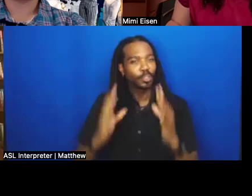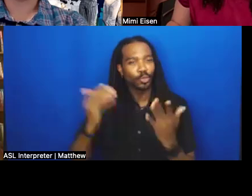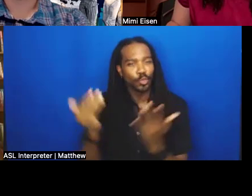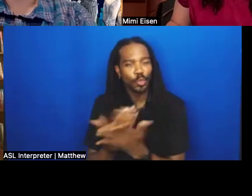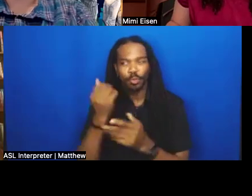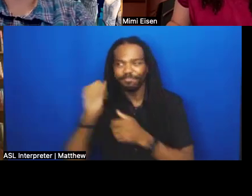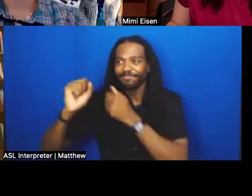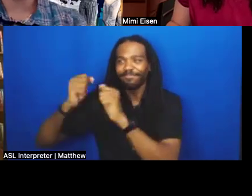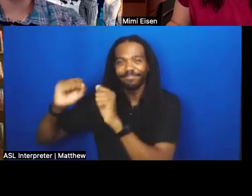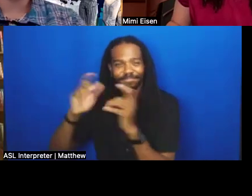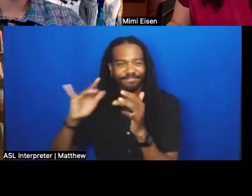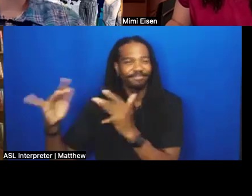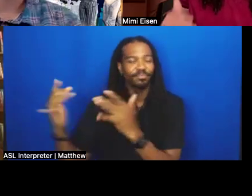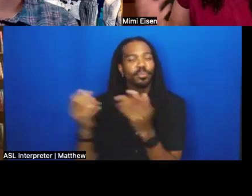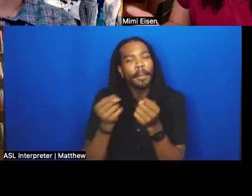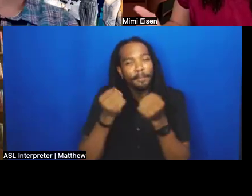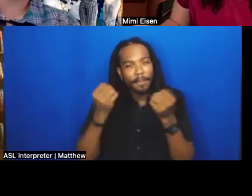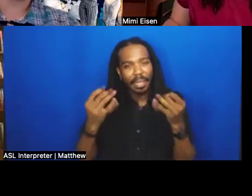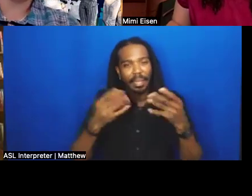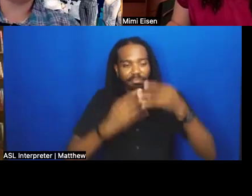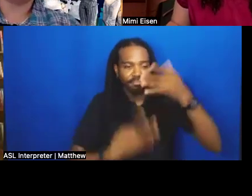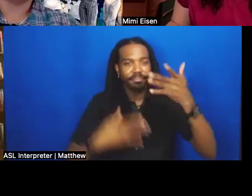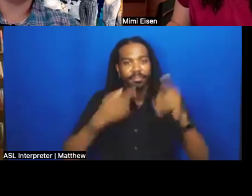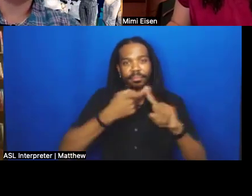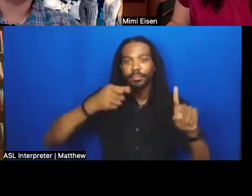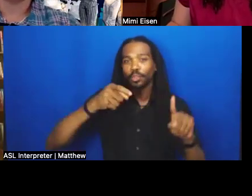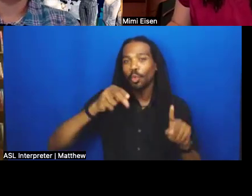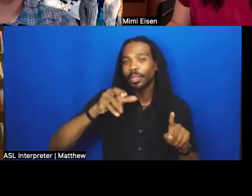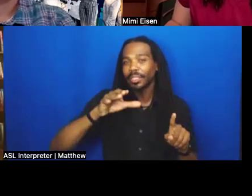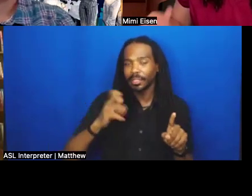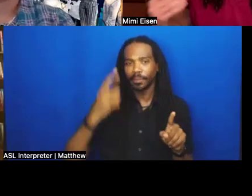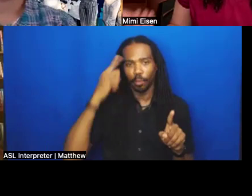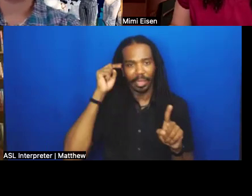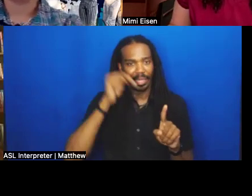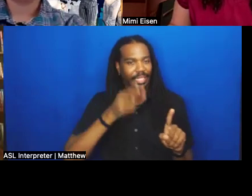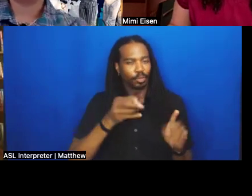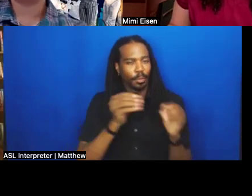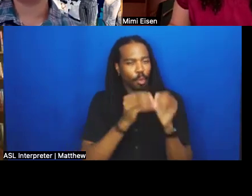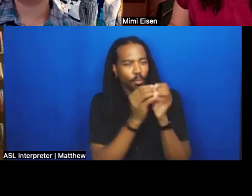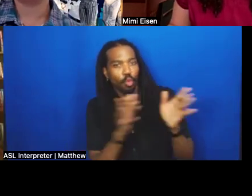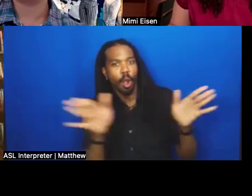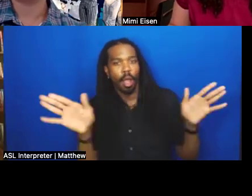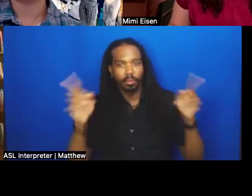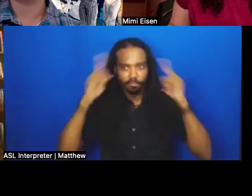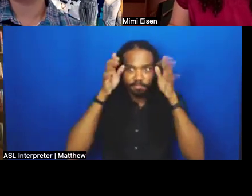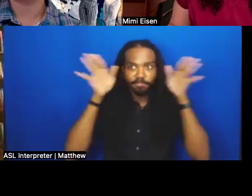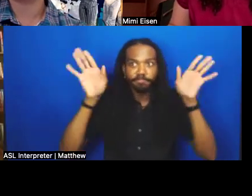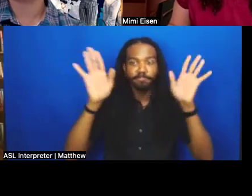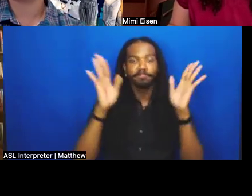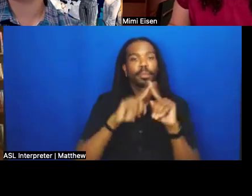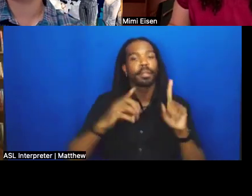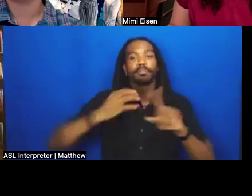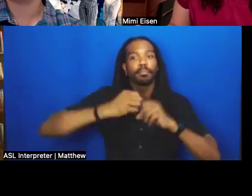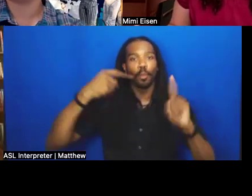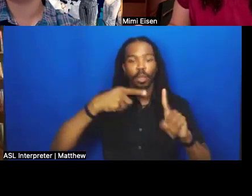and dimensions to this lesson and to this history more broadly, but the point is that there were all of these people left out